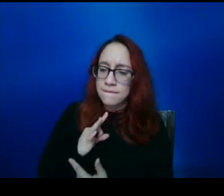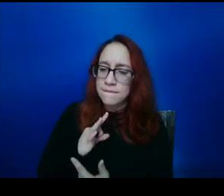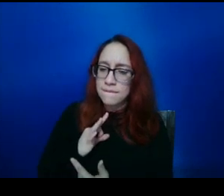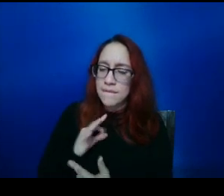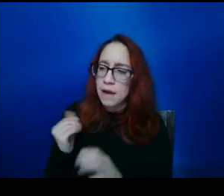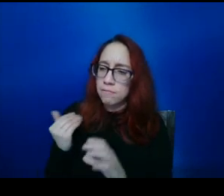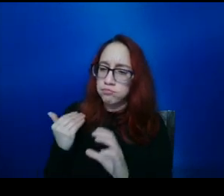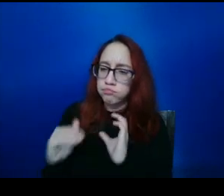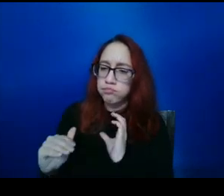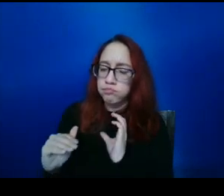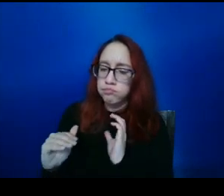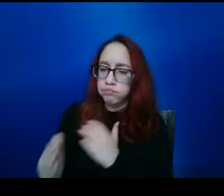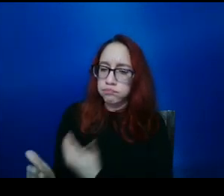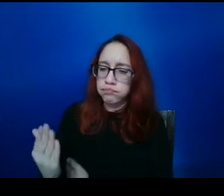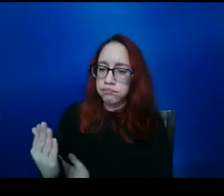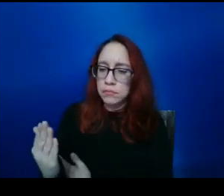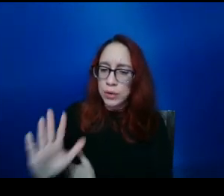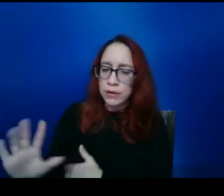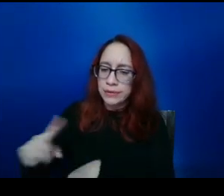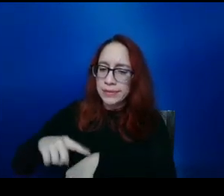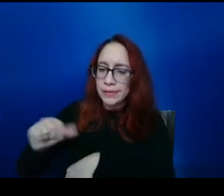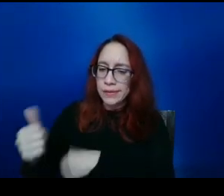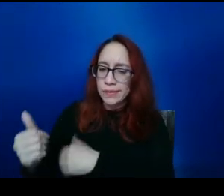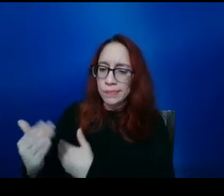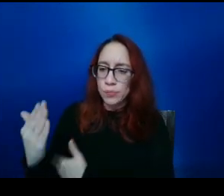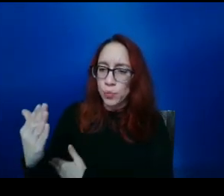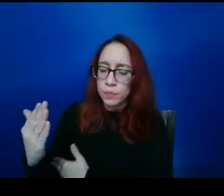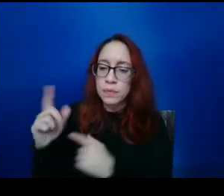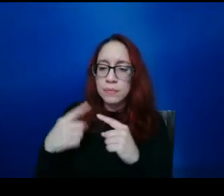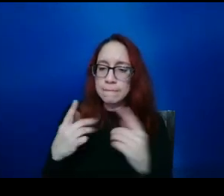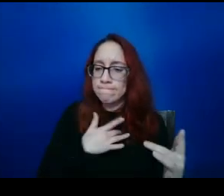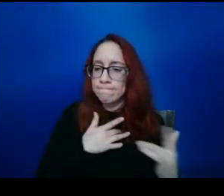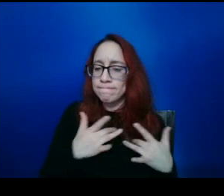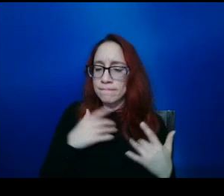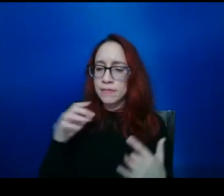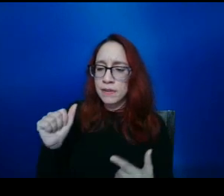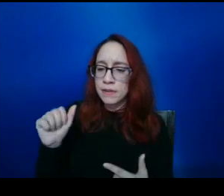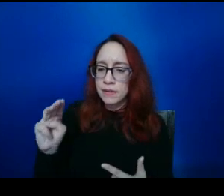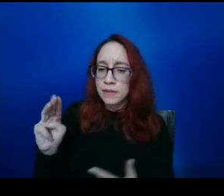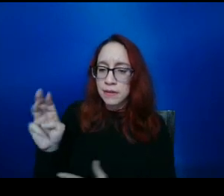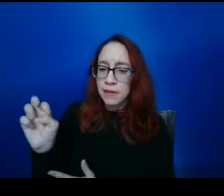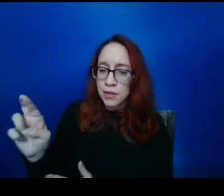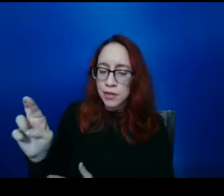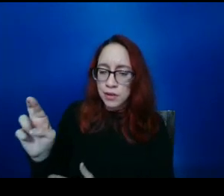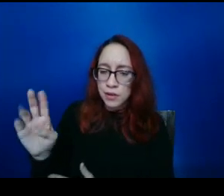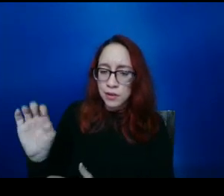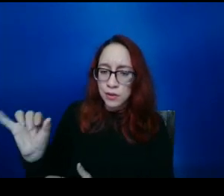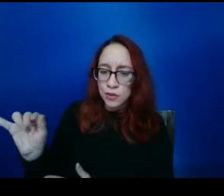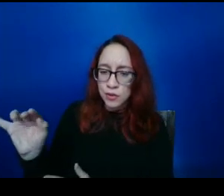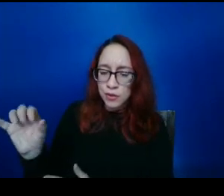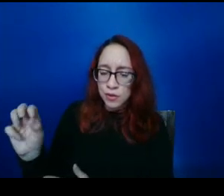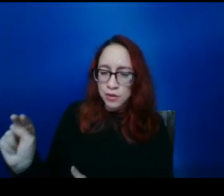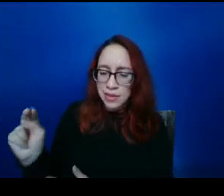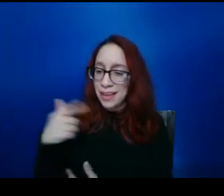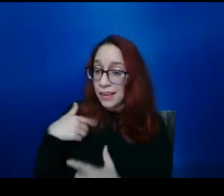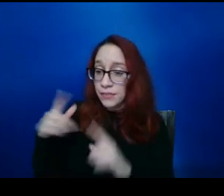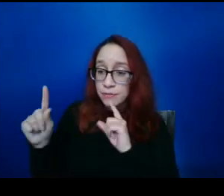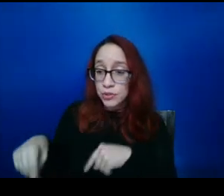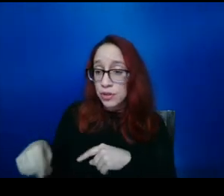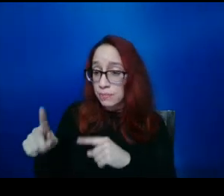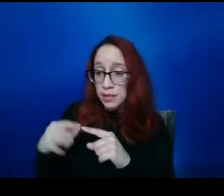email earlier this morning around 10 a.m. about a concern that Amber Benjamin had over at Waco Go. I have not gotten a response about